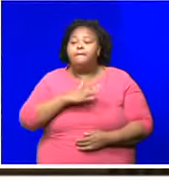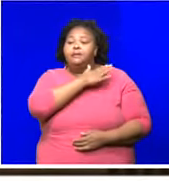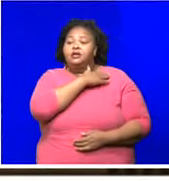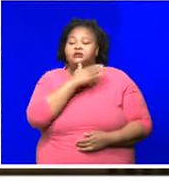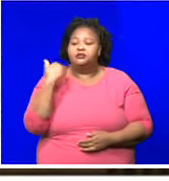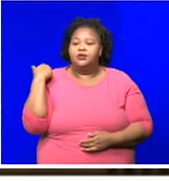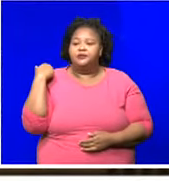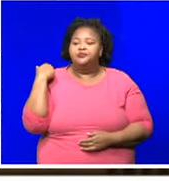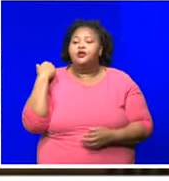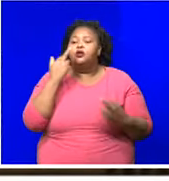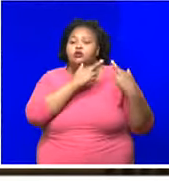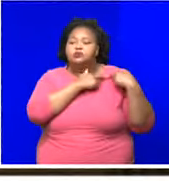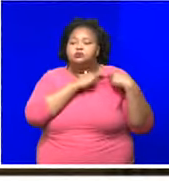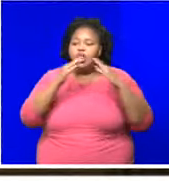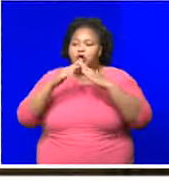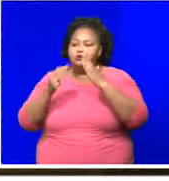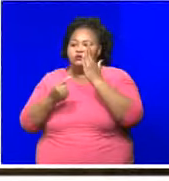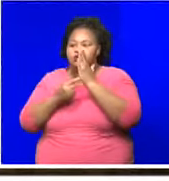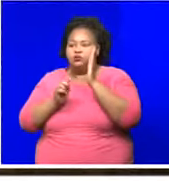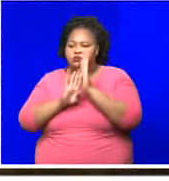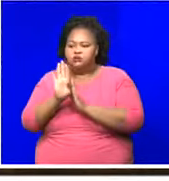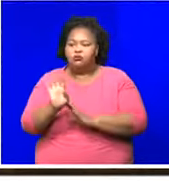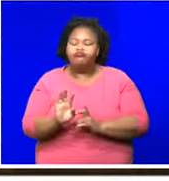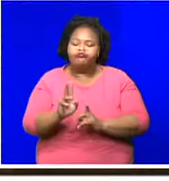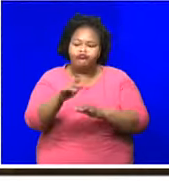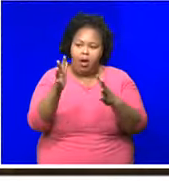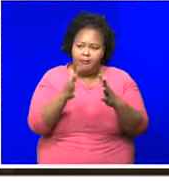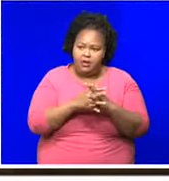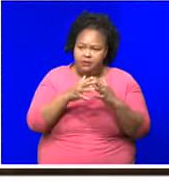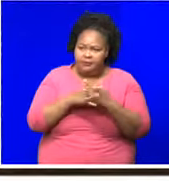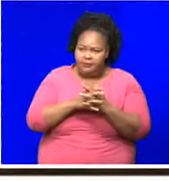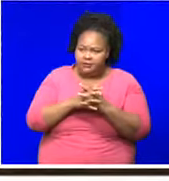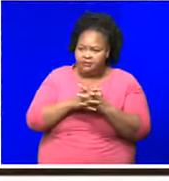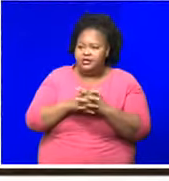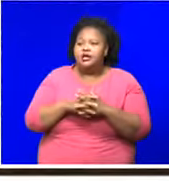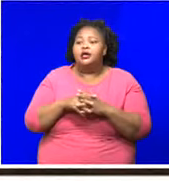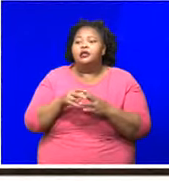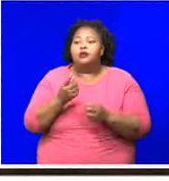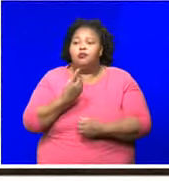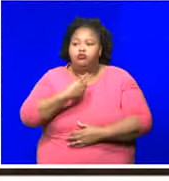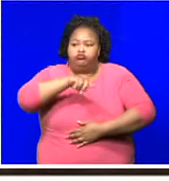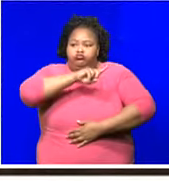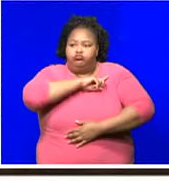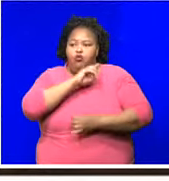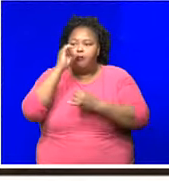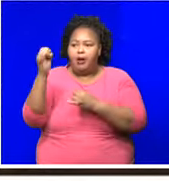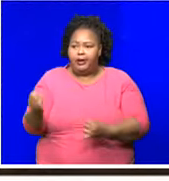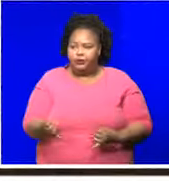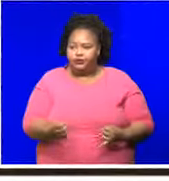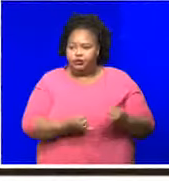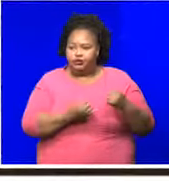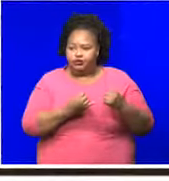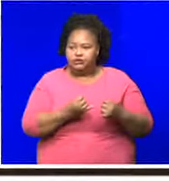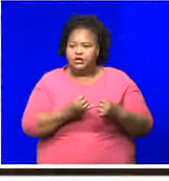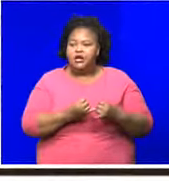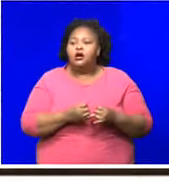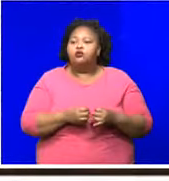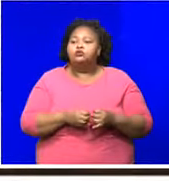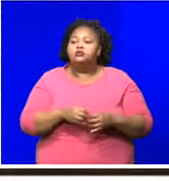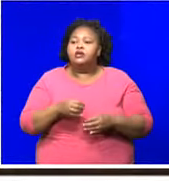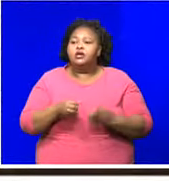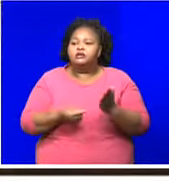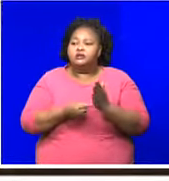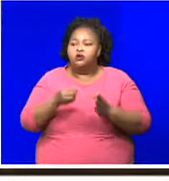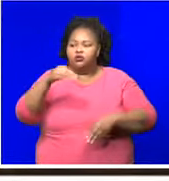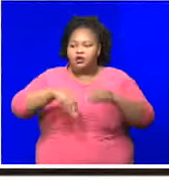Urban Development, Princess Milane, announced the appointment of returning officers for this year's local government elections. The minister said